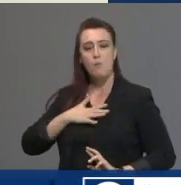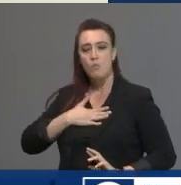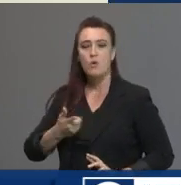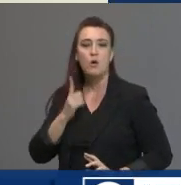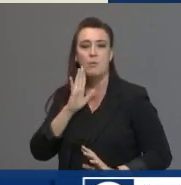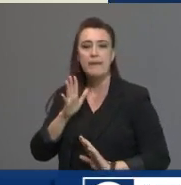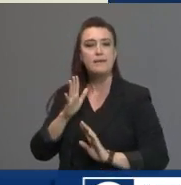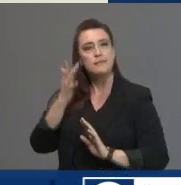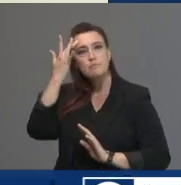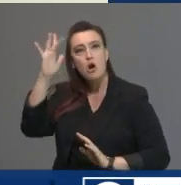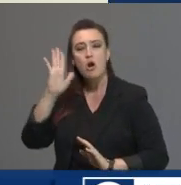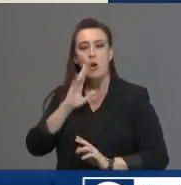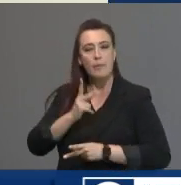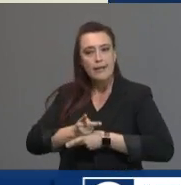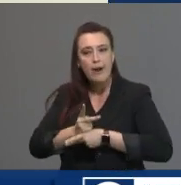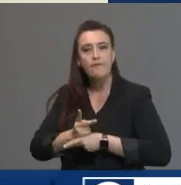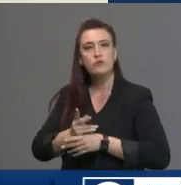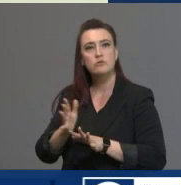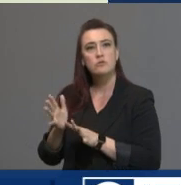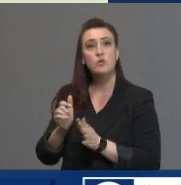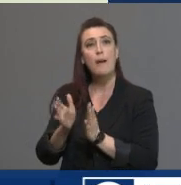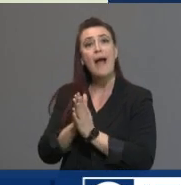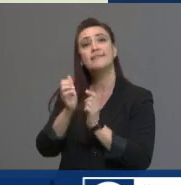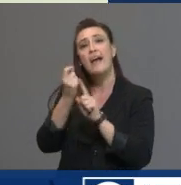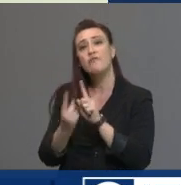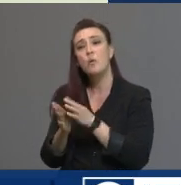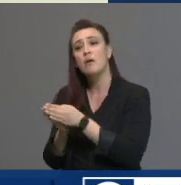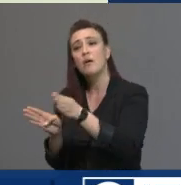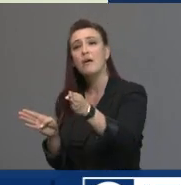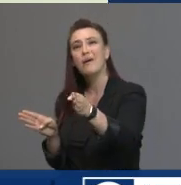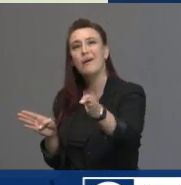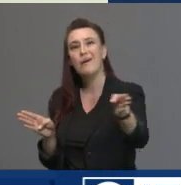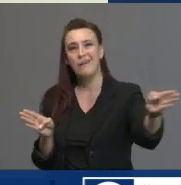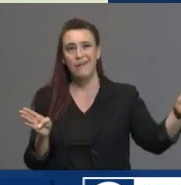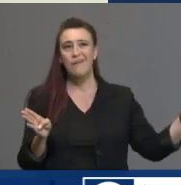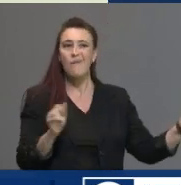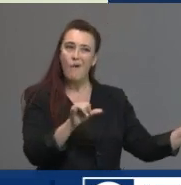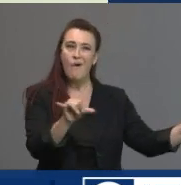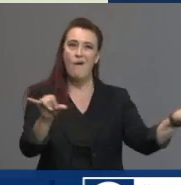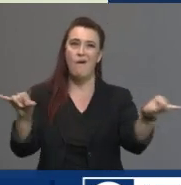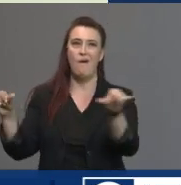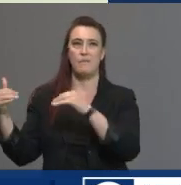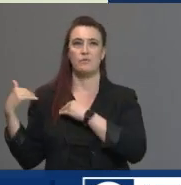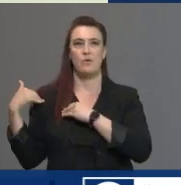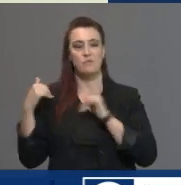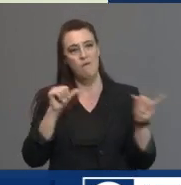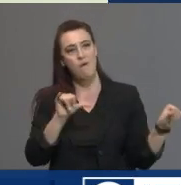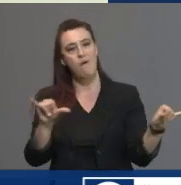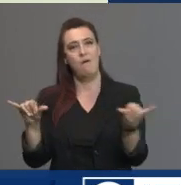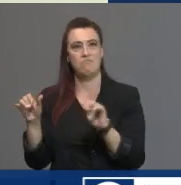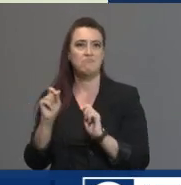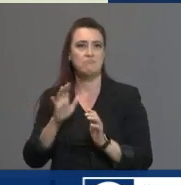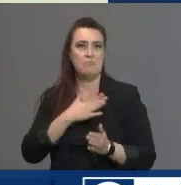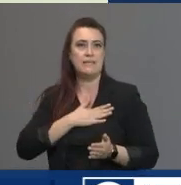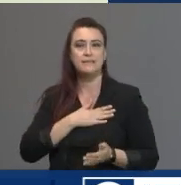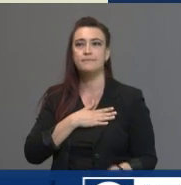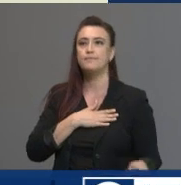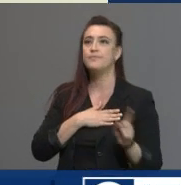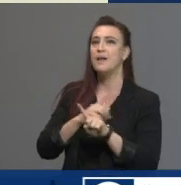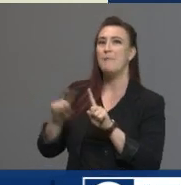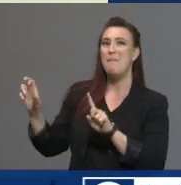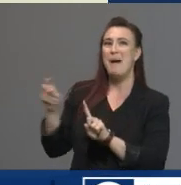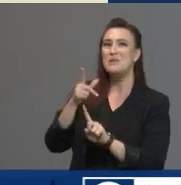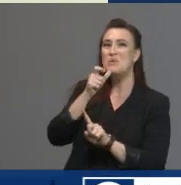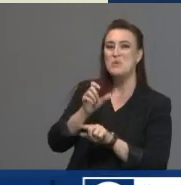be selfless in doing that. I'd like to ask everyone to do that going forward. But getting back to who's enforcing this,